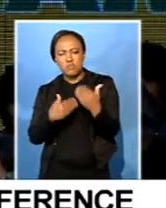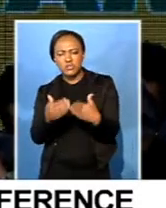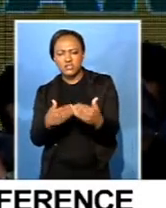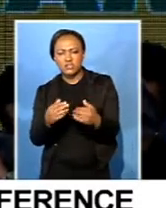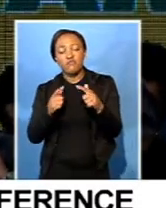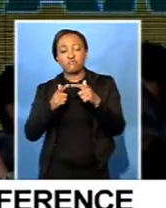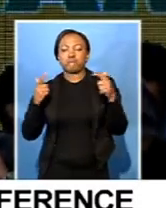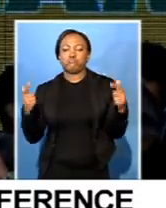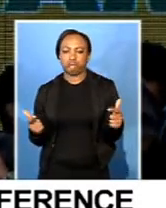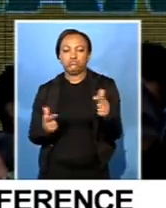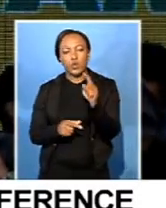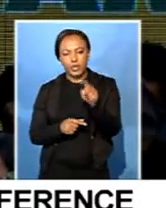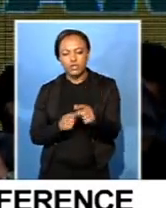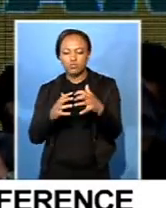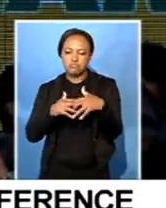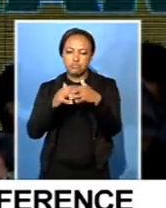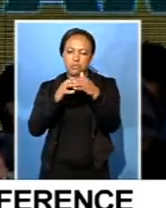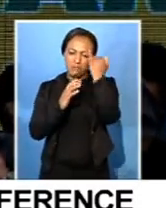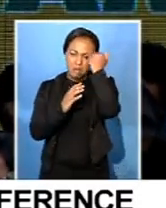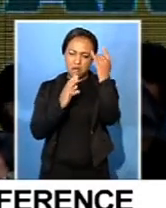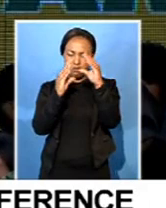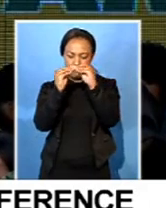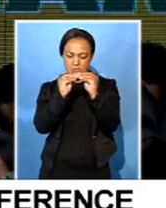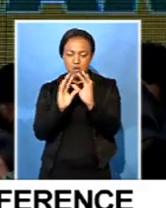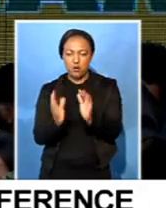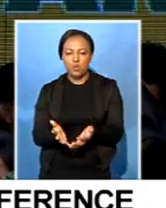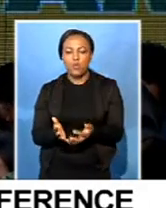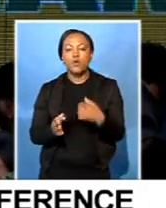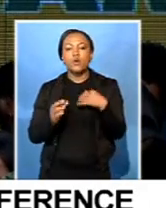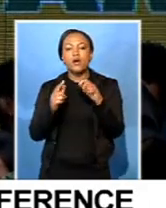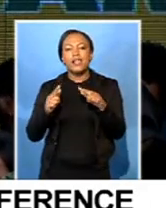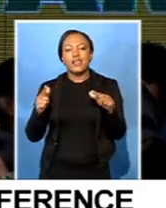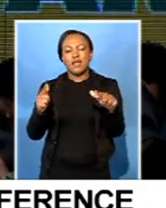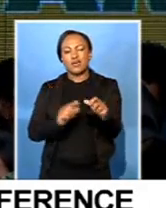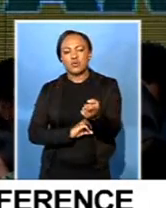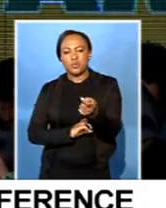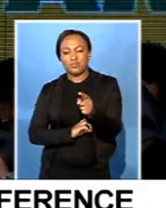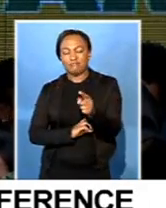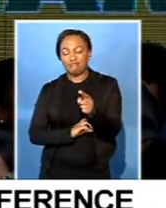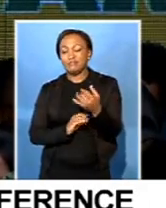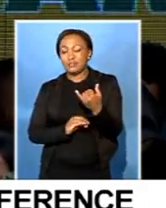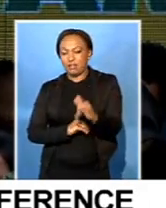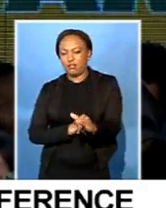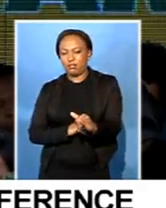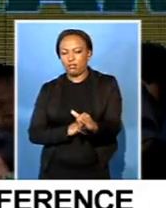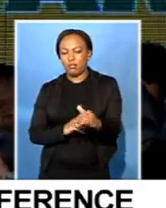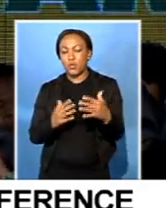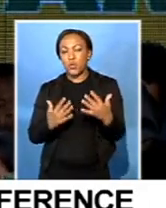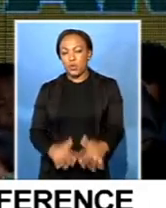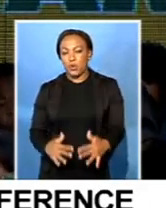a large scale. Land, in particular, remains one of the